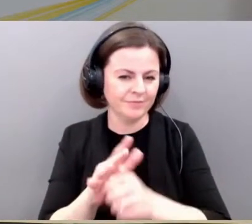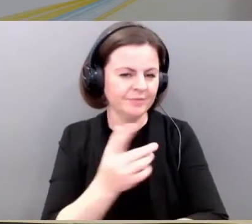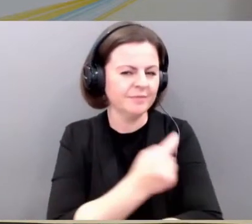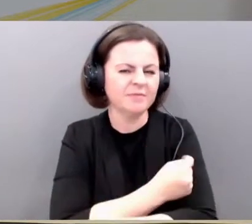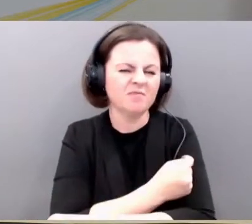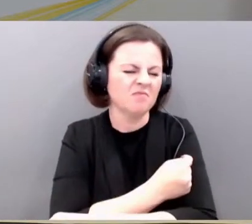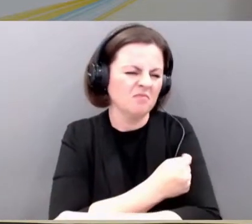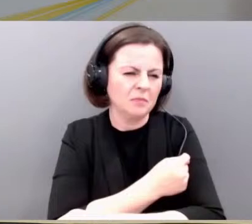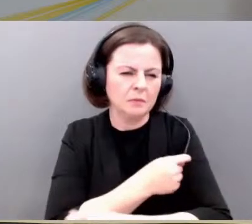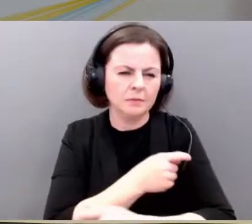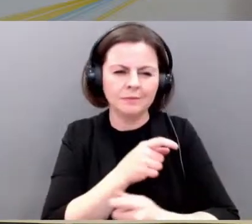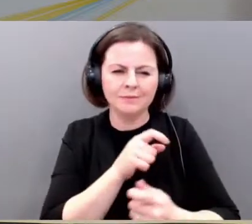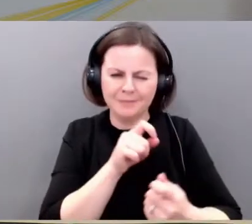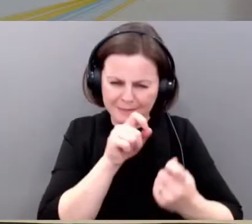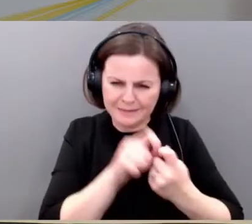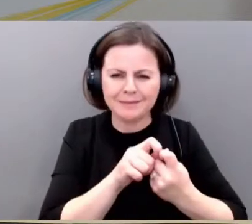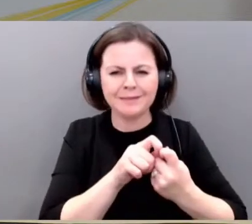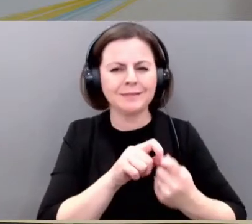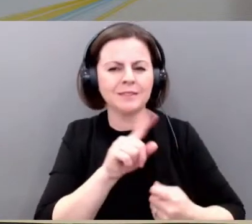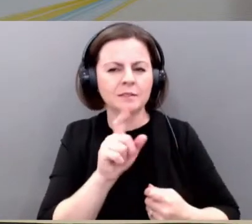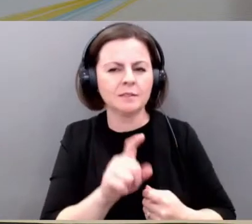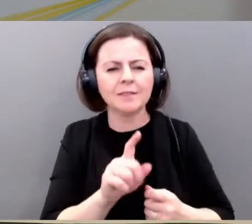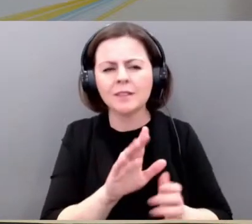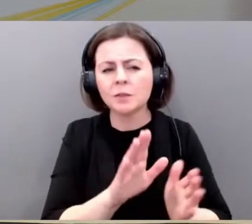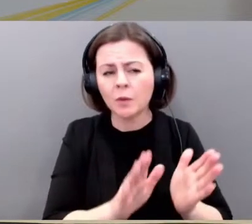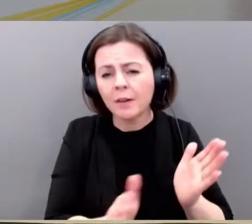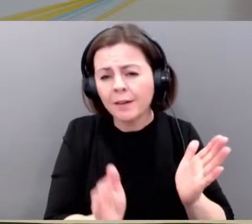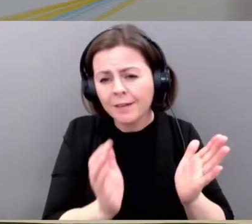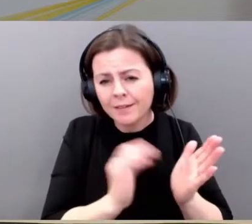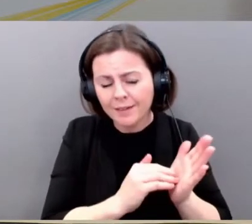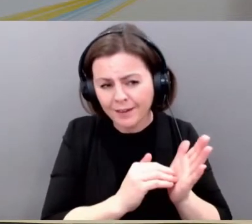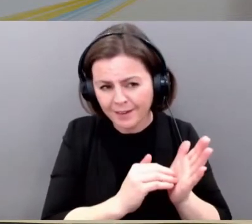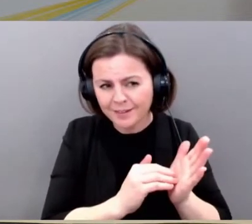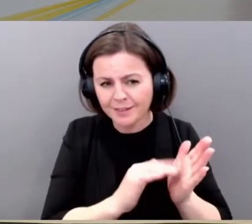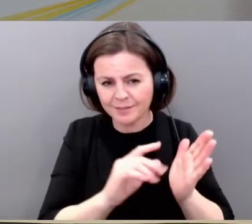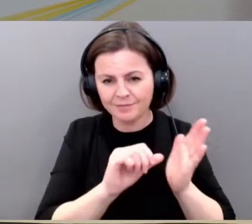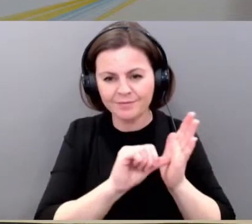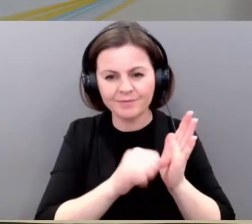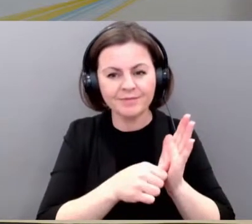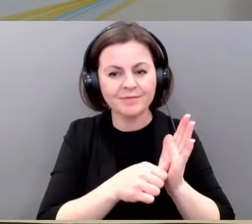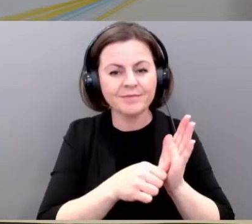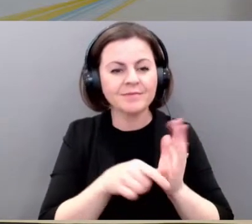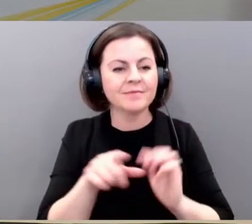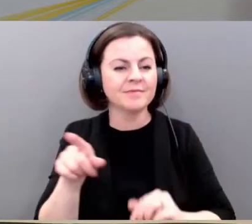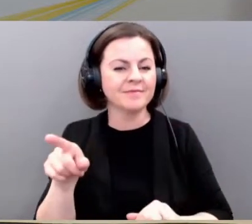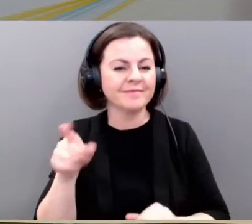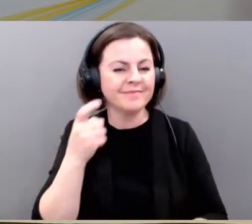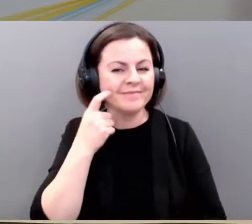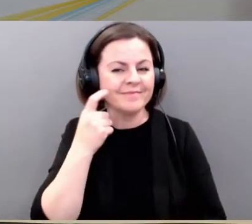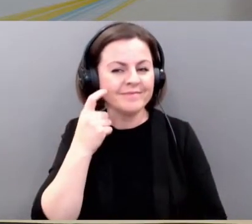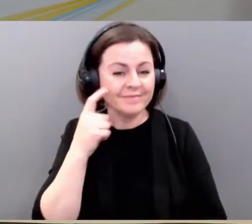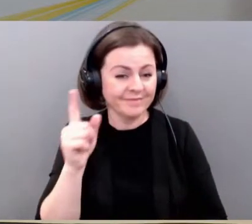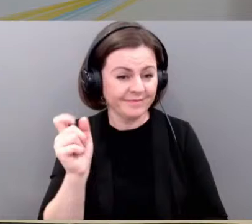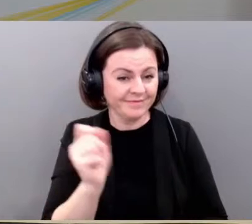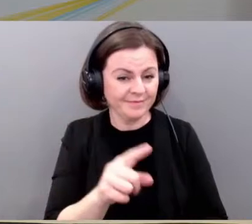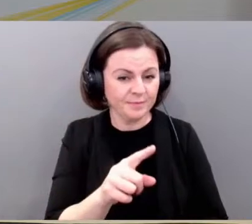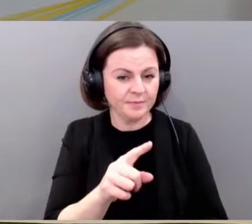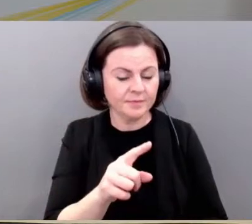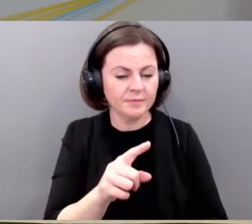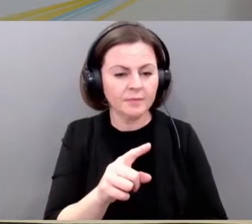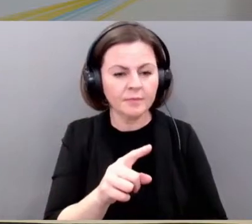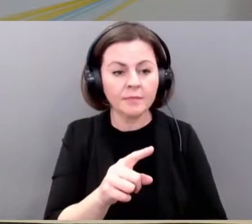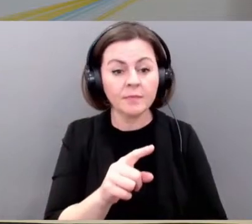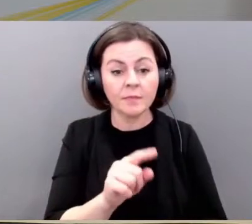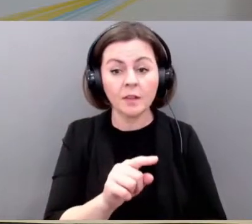ones. So just to reiterate the question from my colleague just previously, during